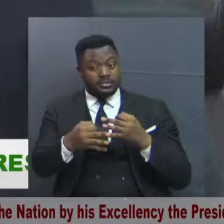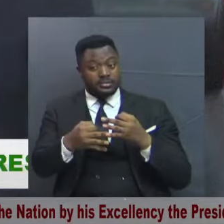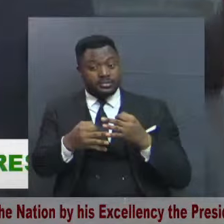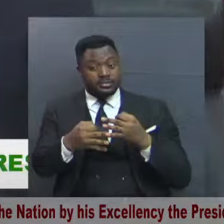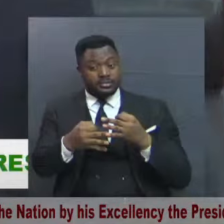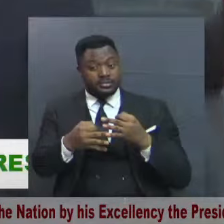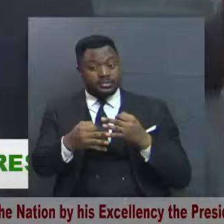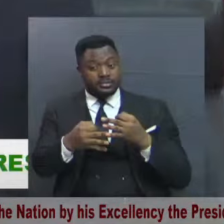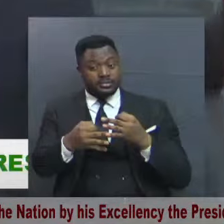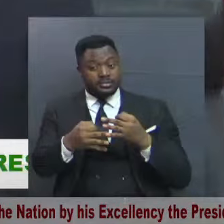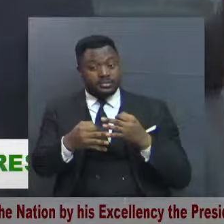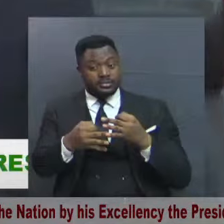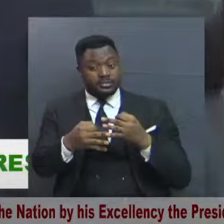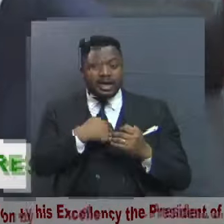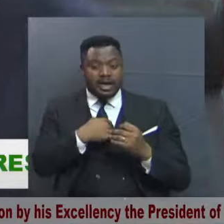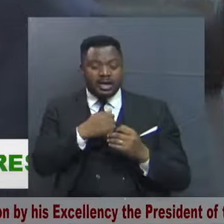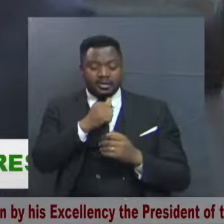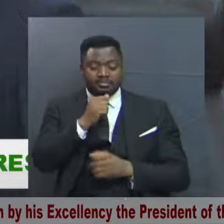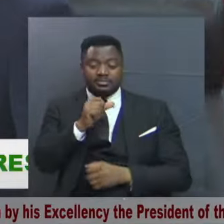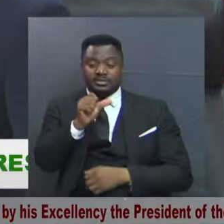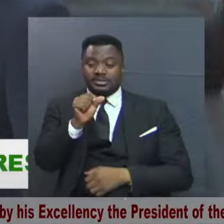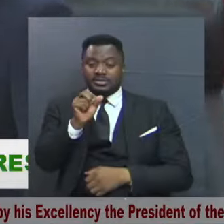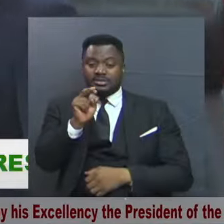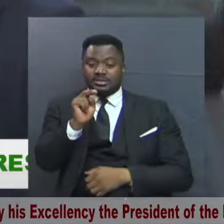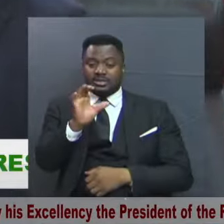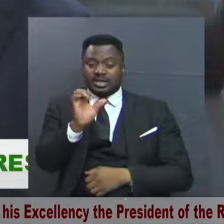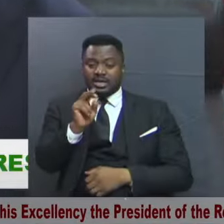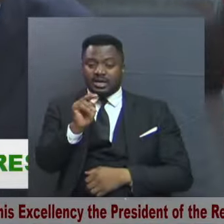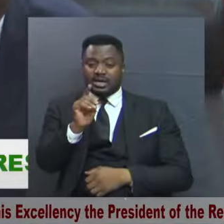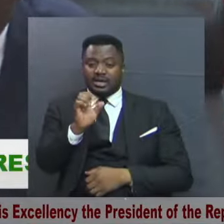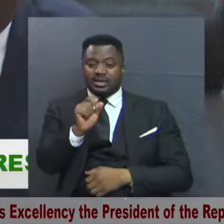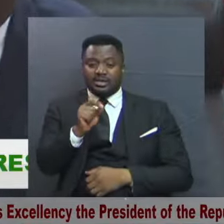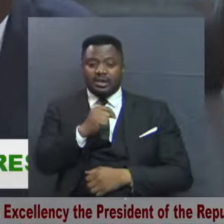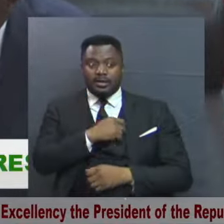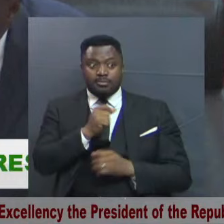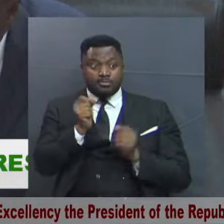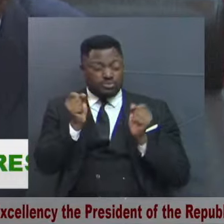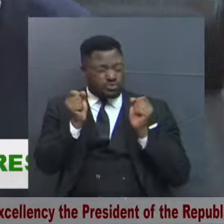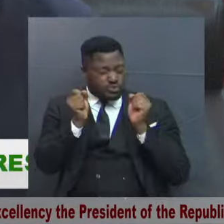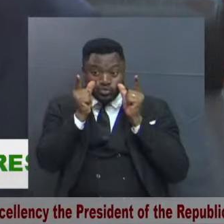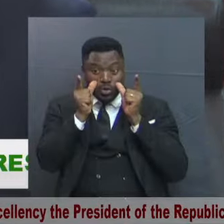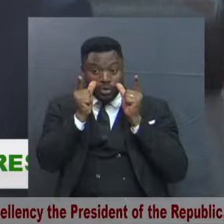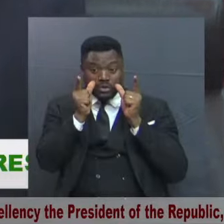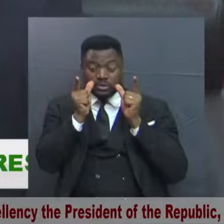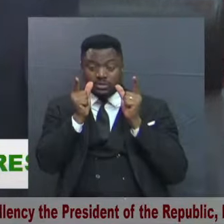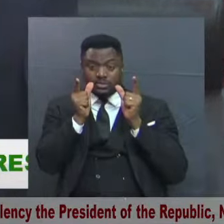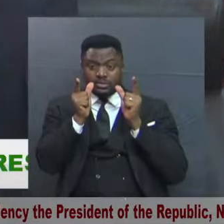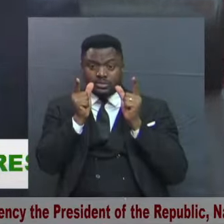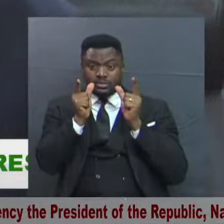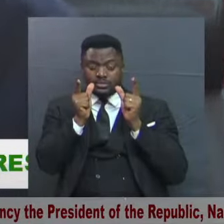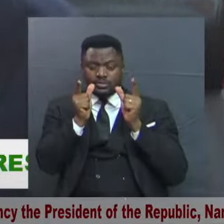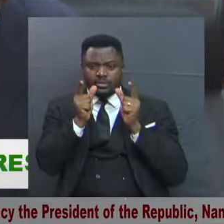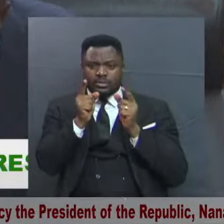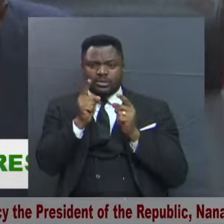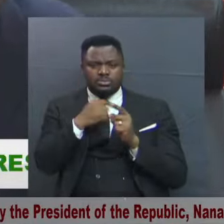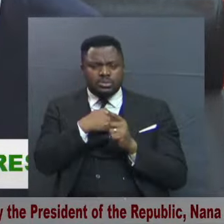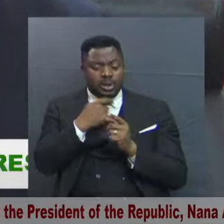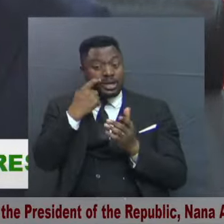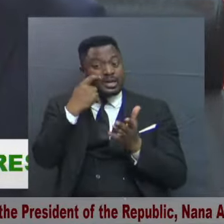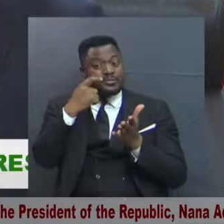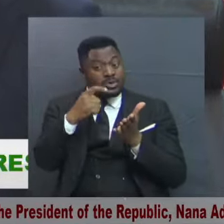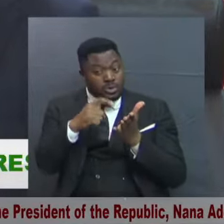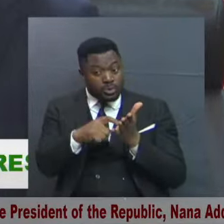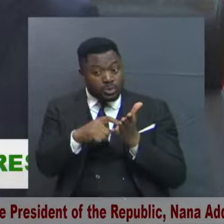Speaker I am scandalized I am shocked to the marrow to have